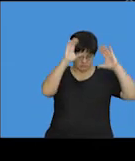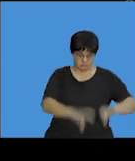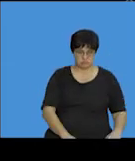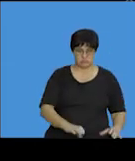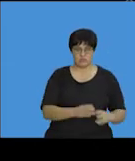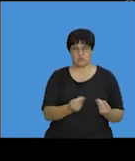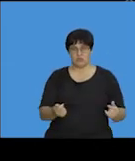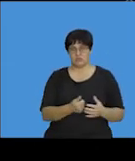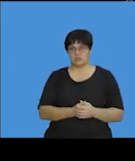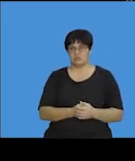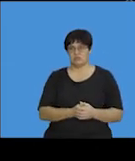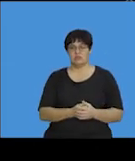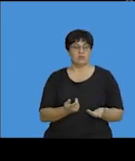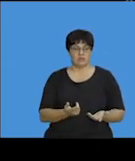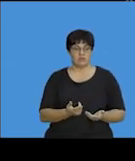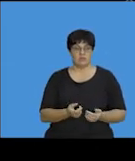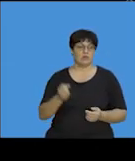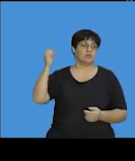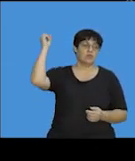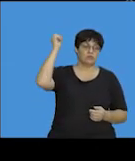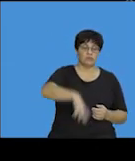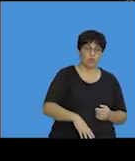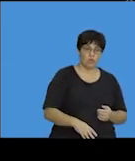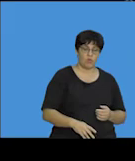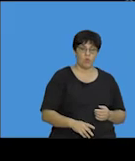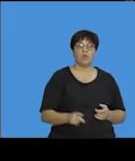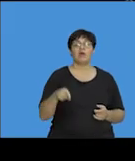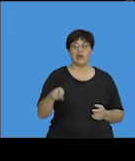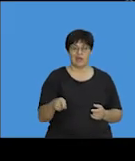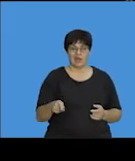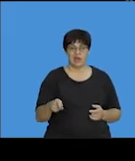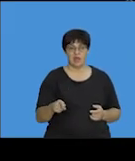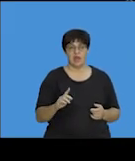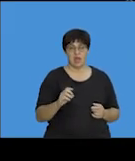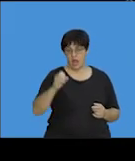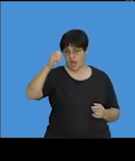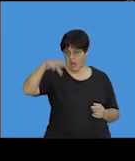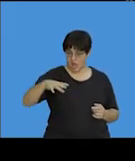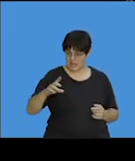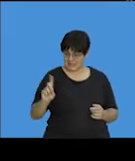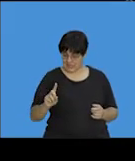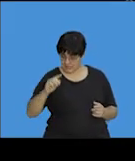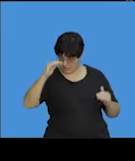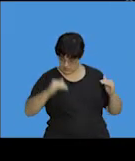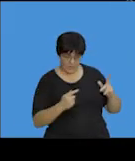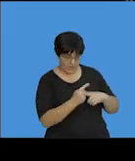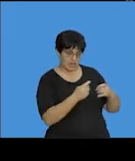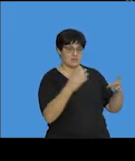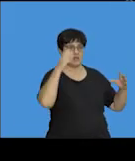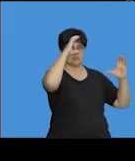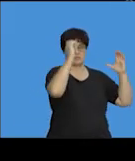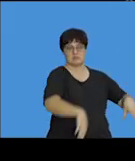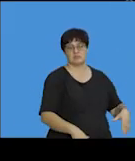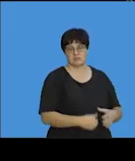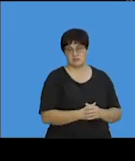ball to hit the ground, and it was thrown 1 second after the